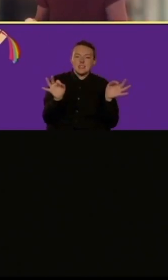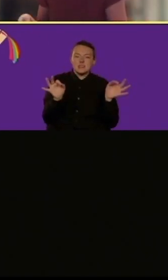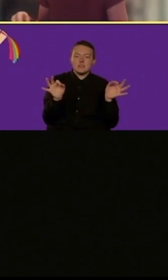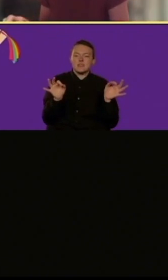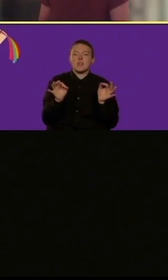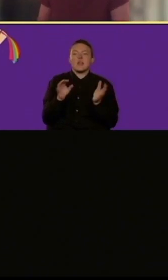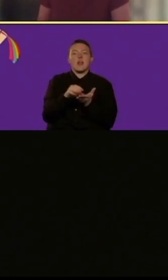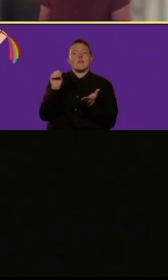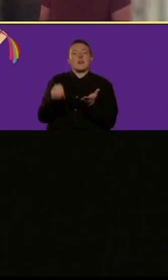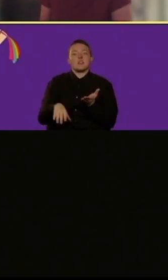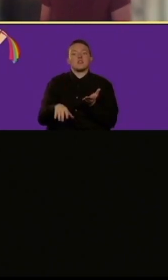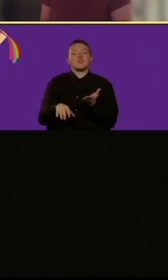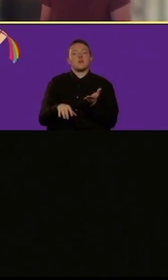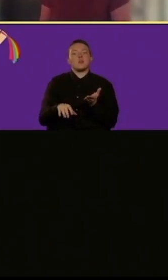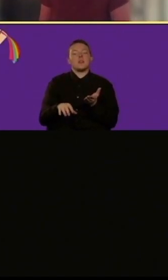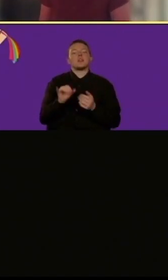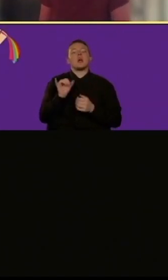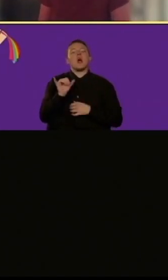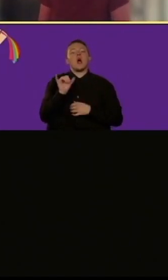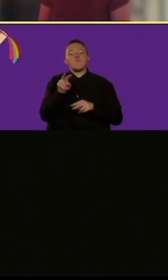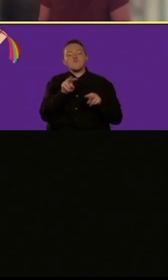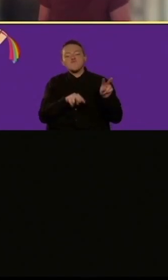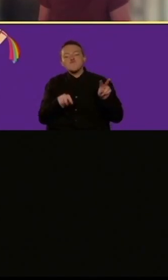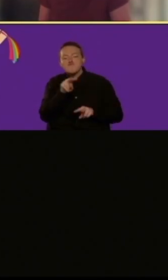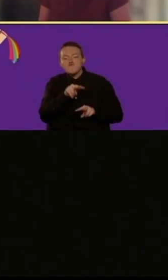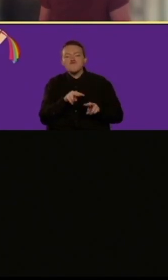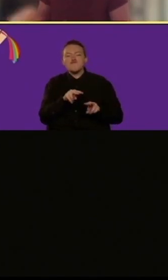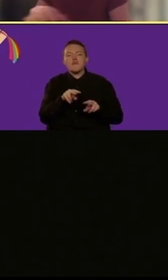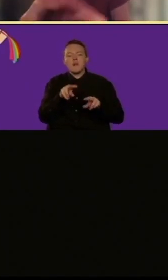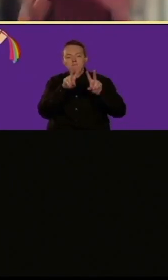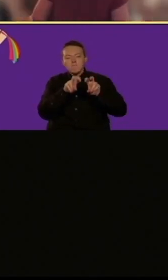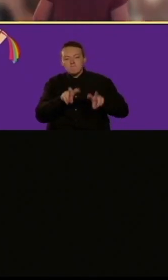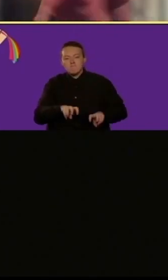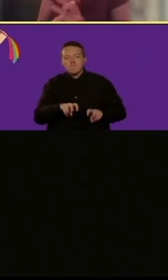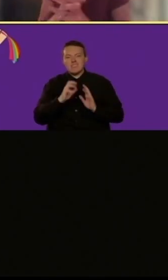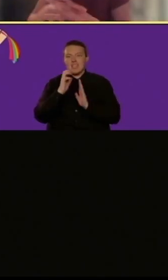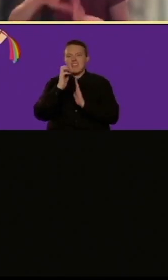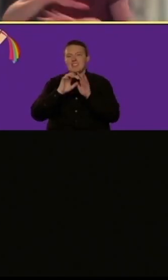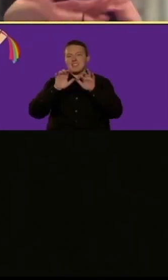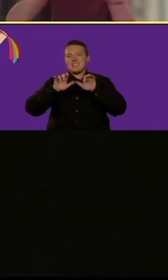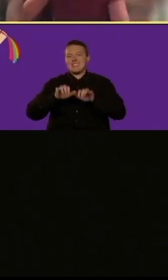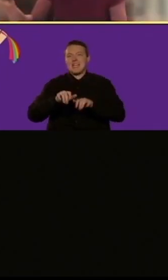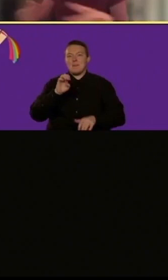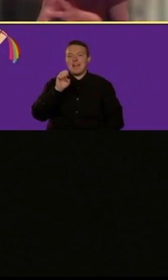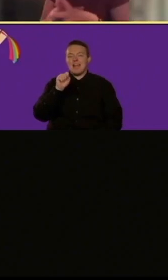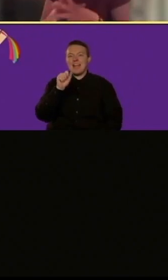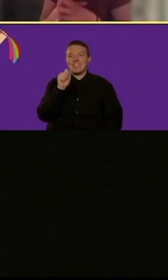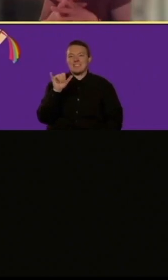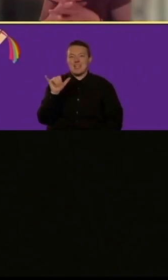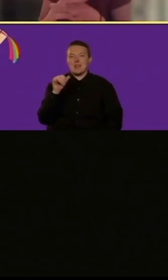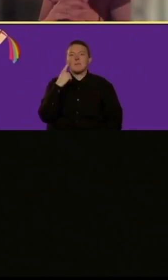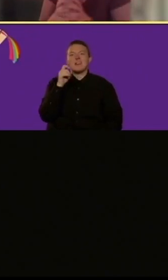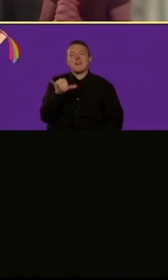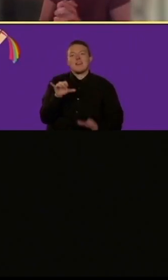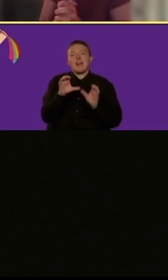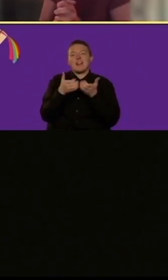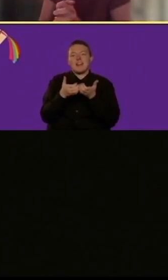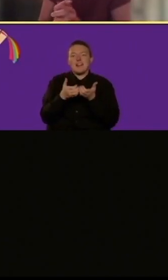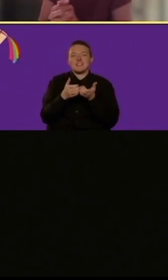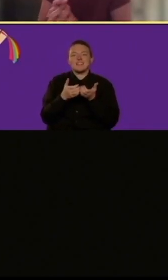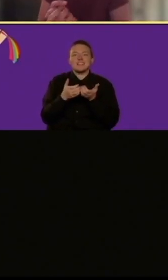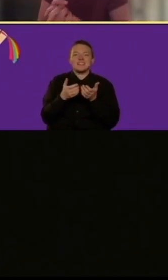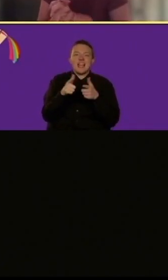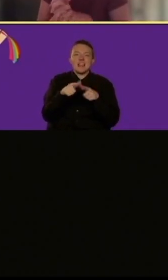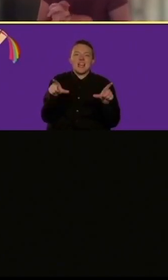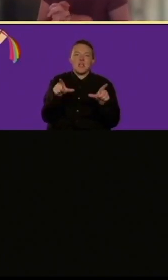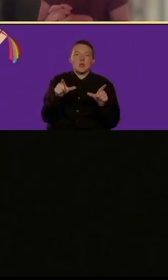computer science in their image. Now we'll have a discussion, a very broad discussion.